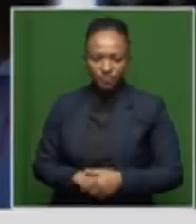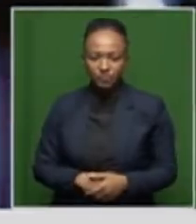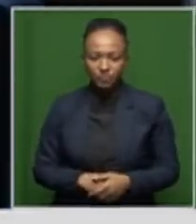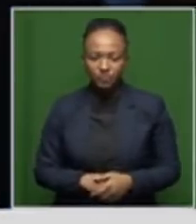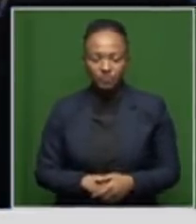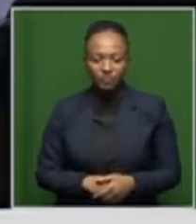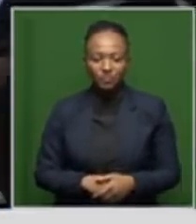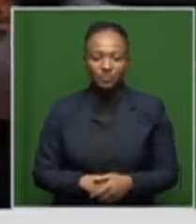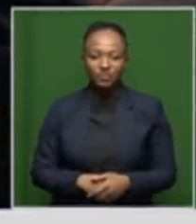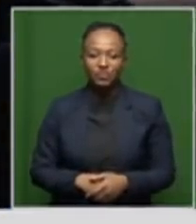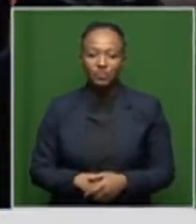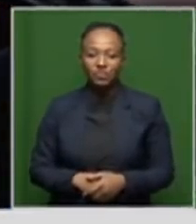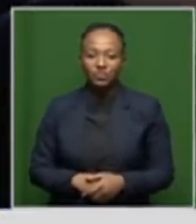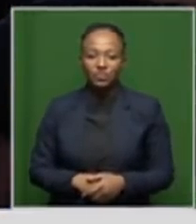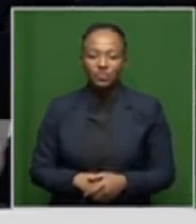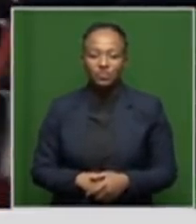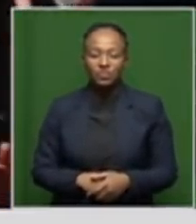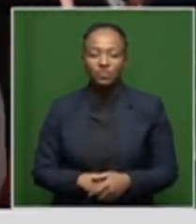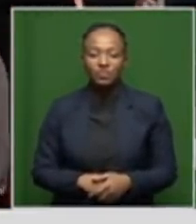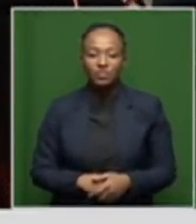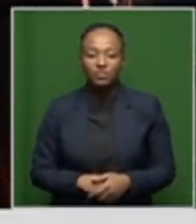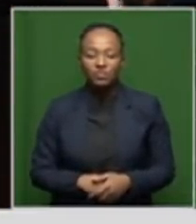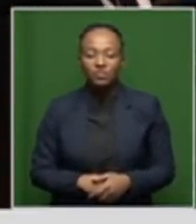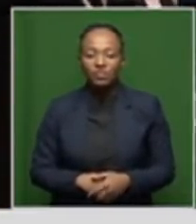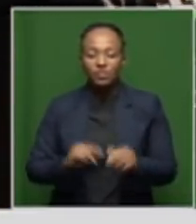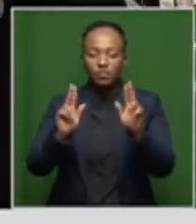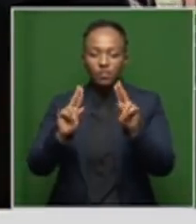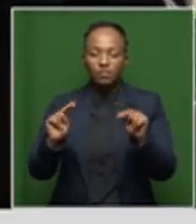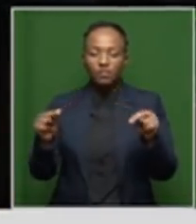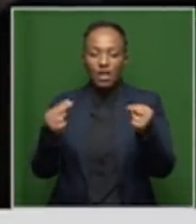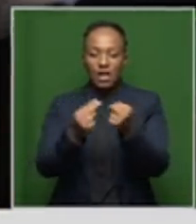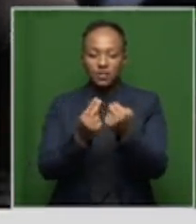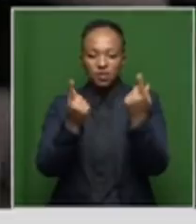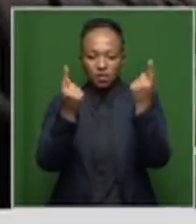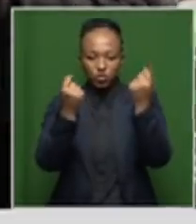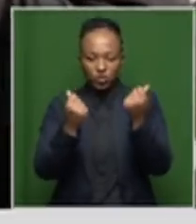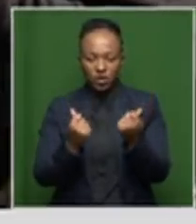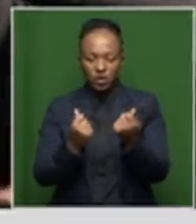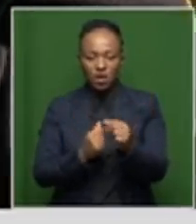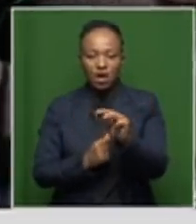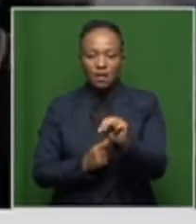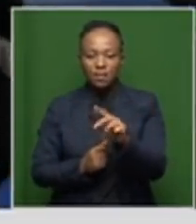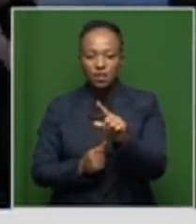to doorstop Des van Rooyen here, the treasurer of MK.